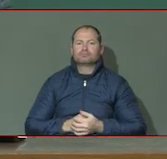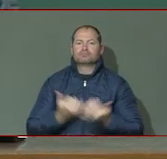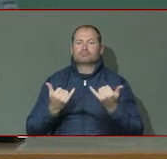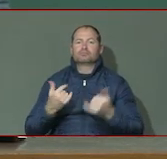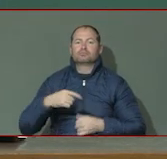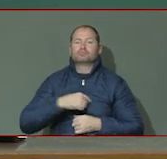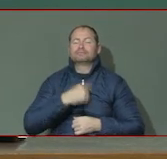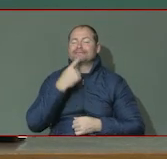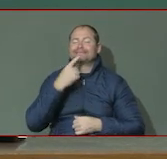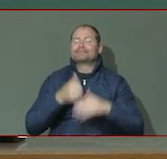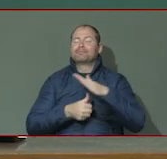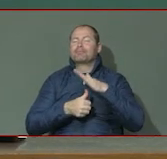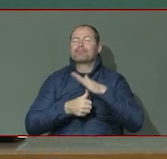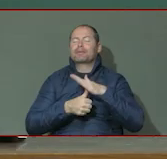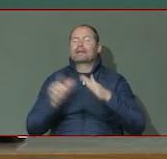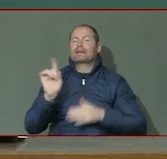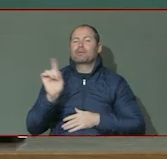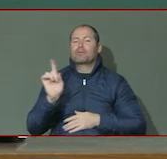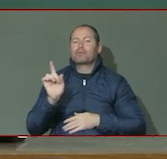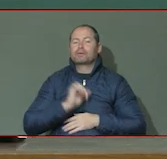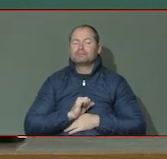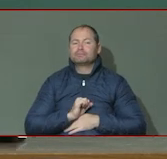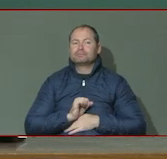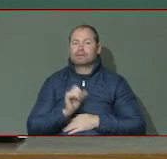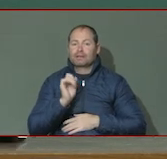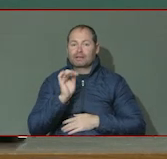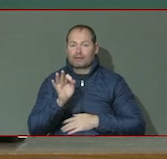If they ask that, there will always be what?